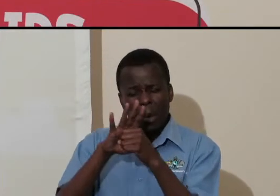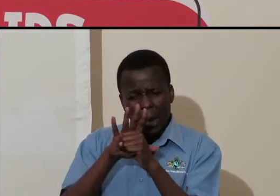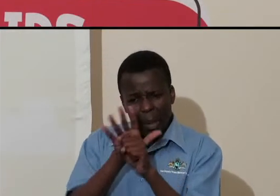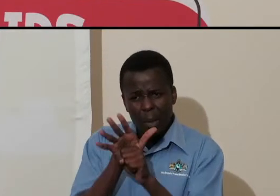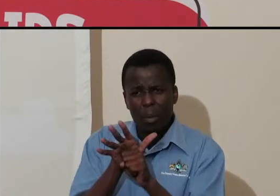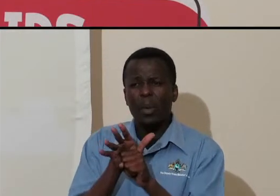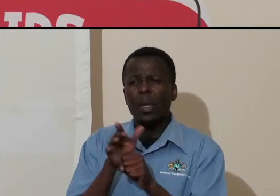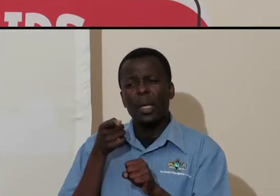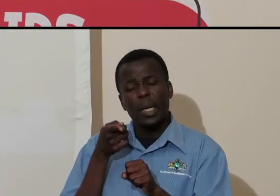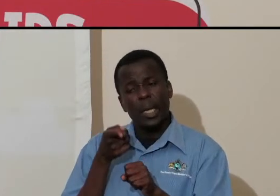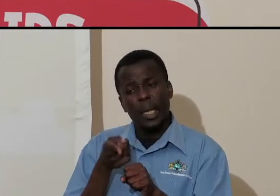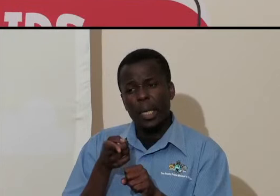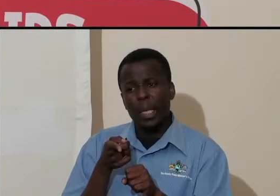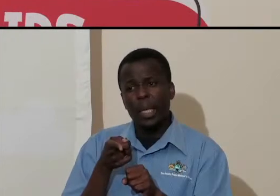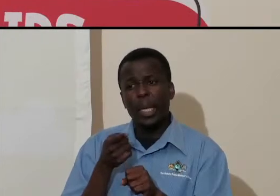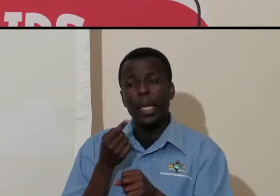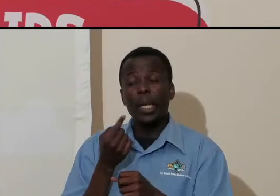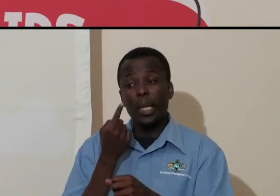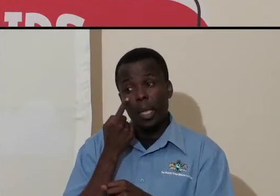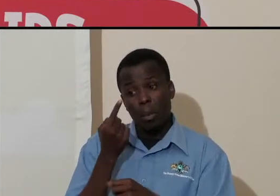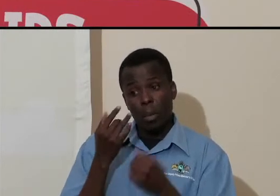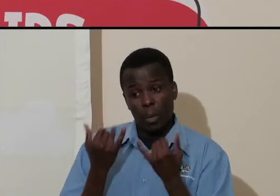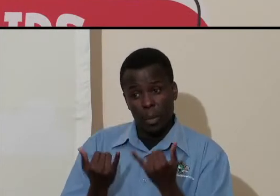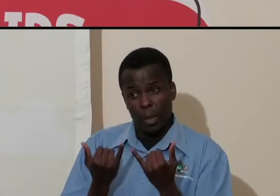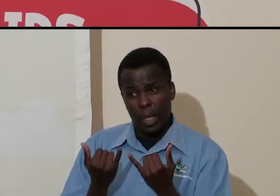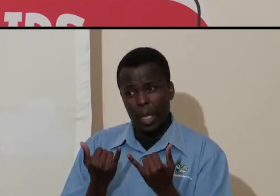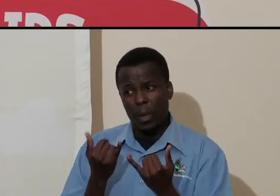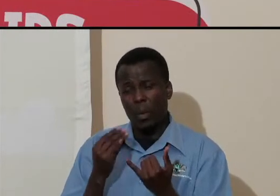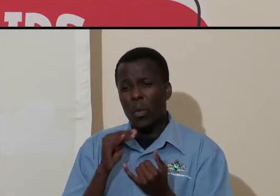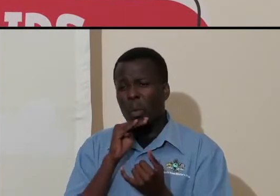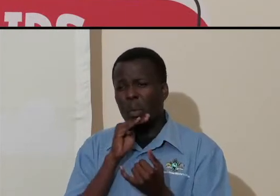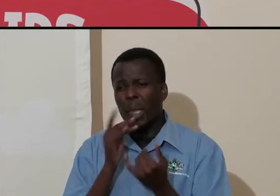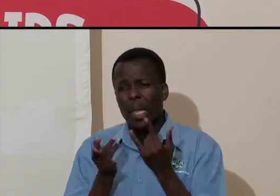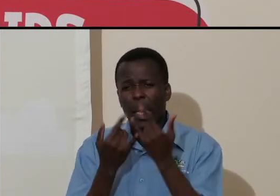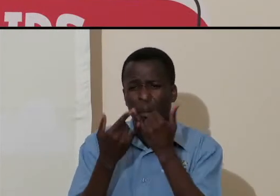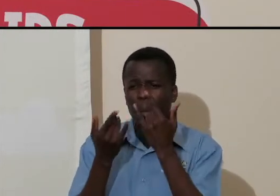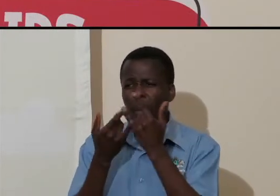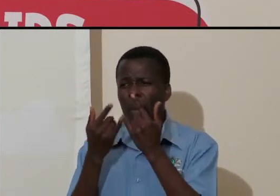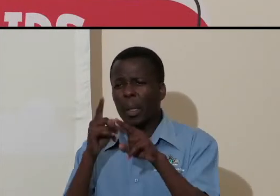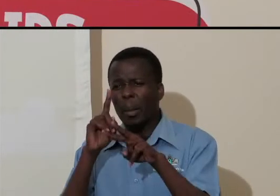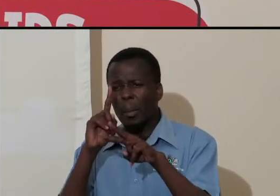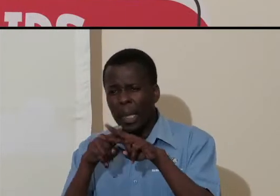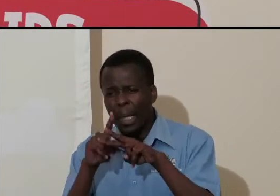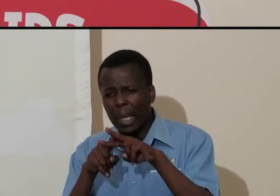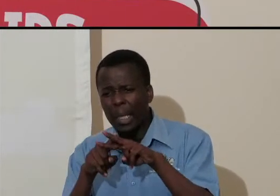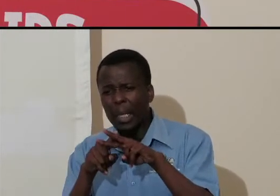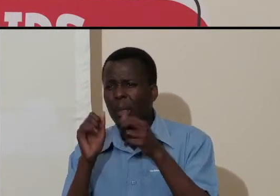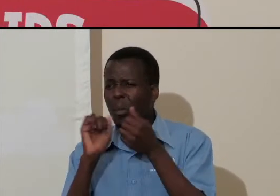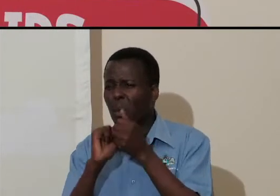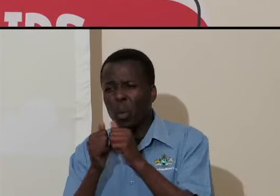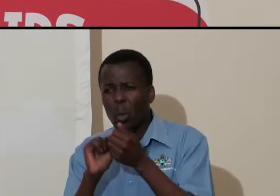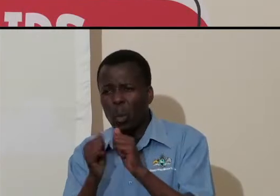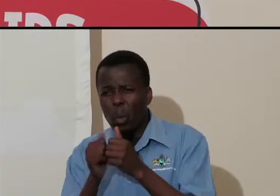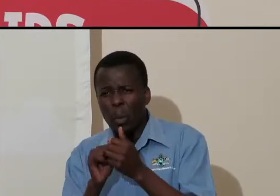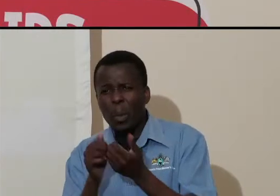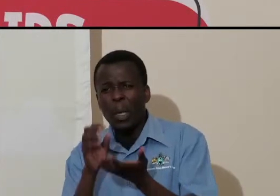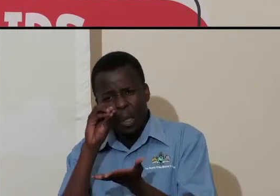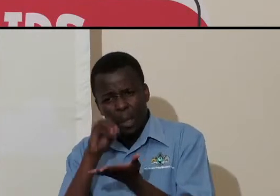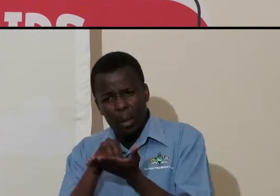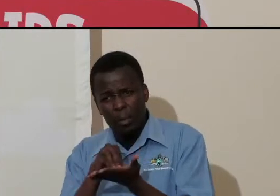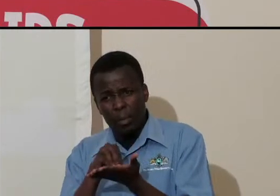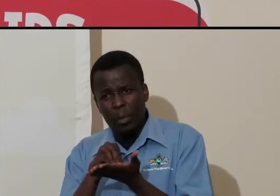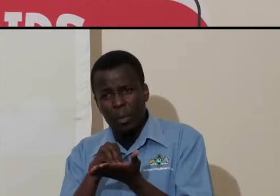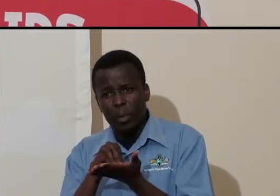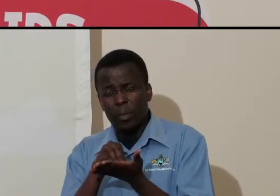all of us the agility of the HIV response and the many spillover benefits of HIV investment